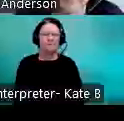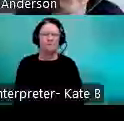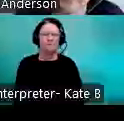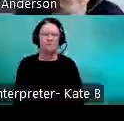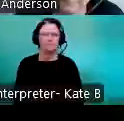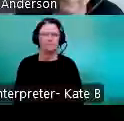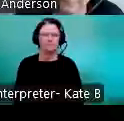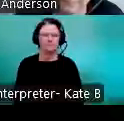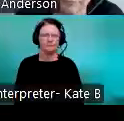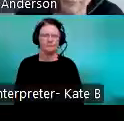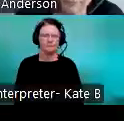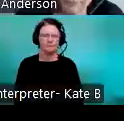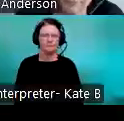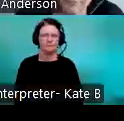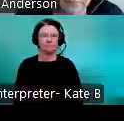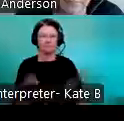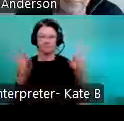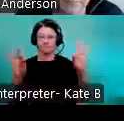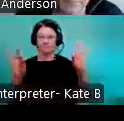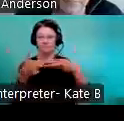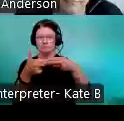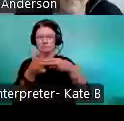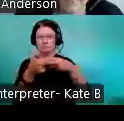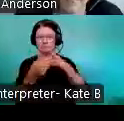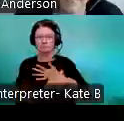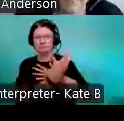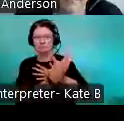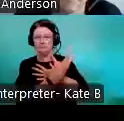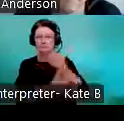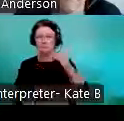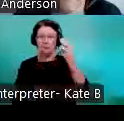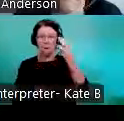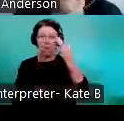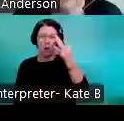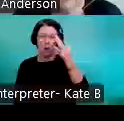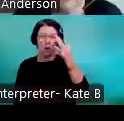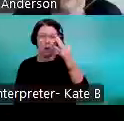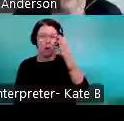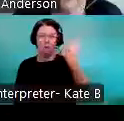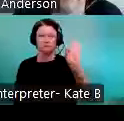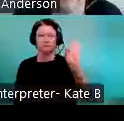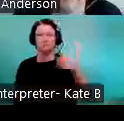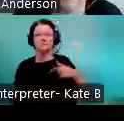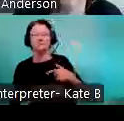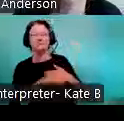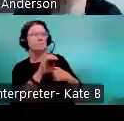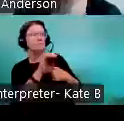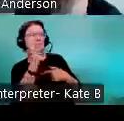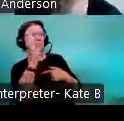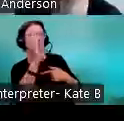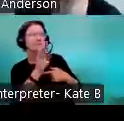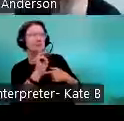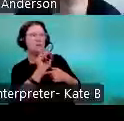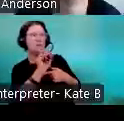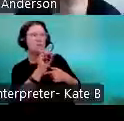So if I can just ask, are you seeing just the slide and not the presenter mode? It's in presenter mode. It